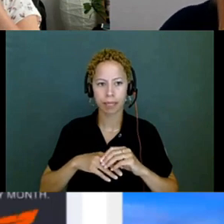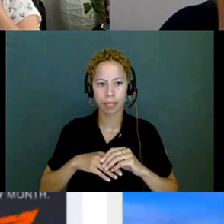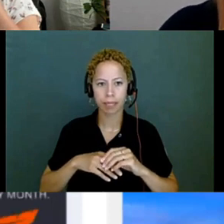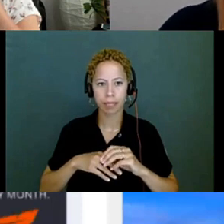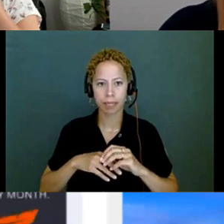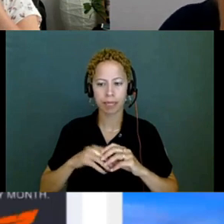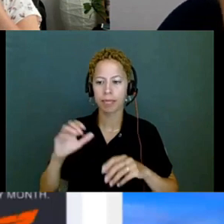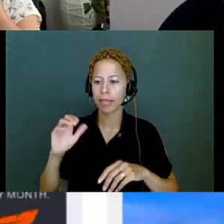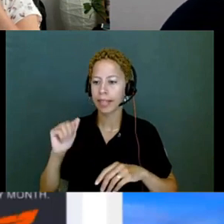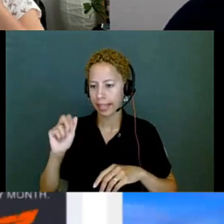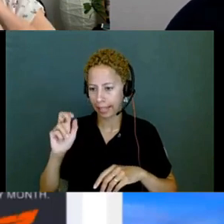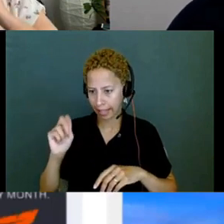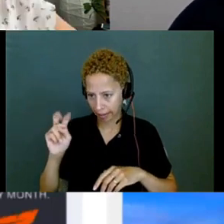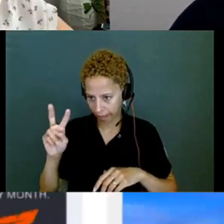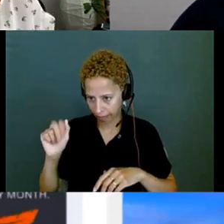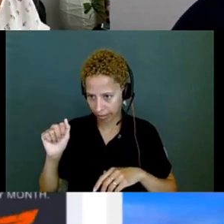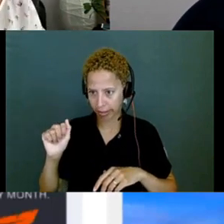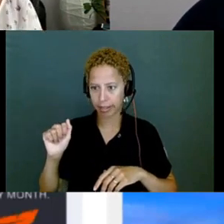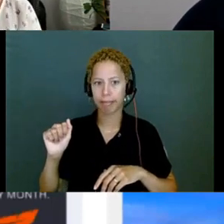Canva.